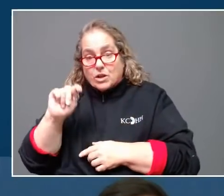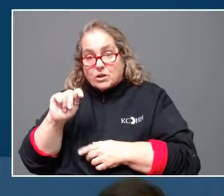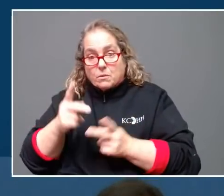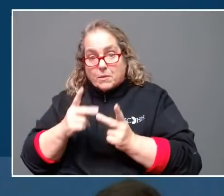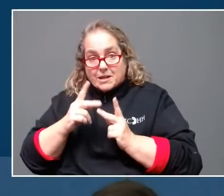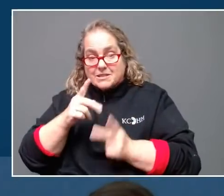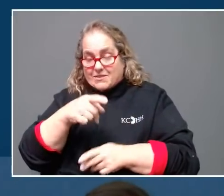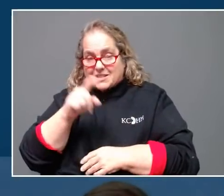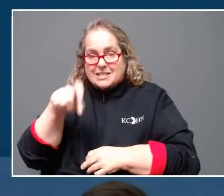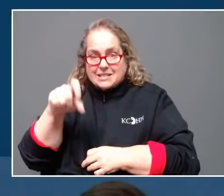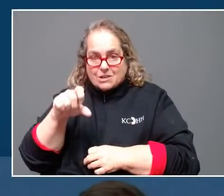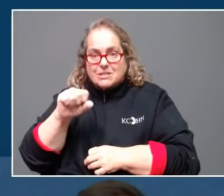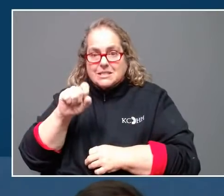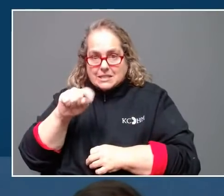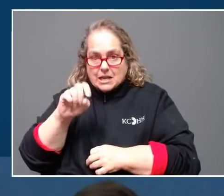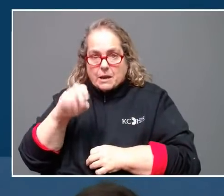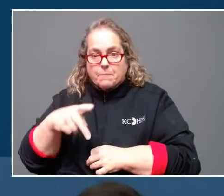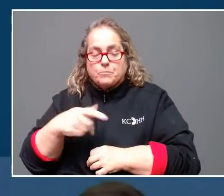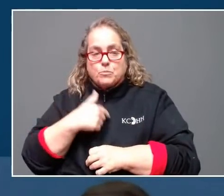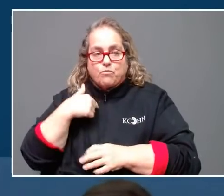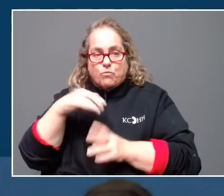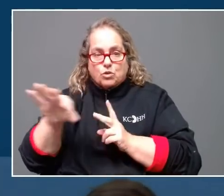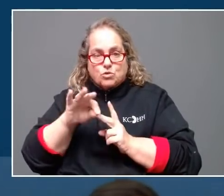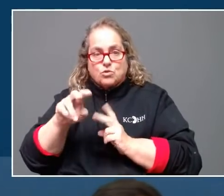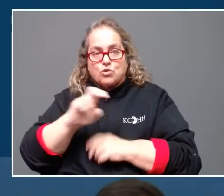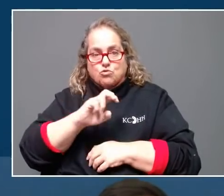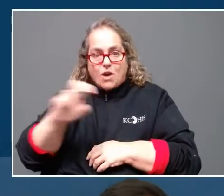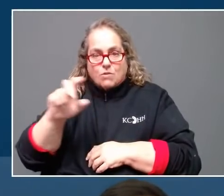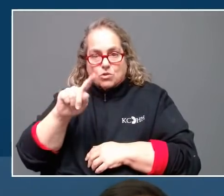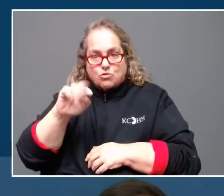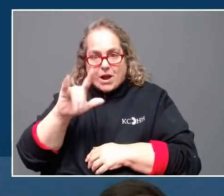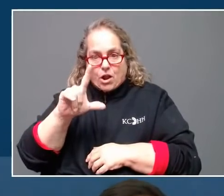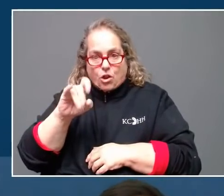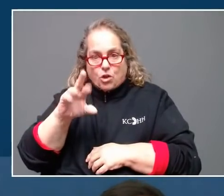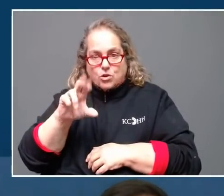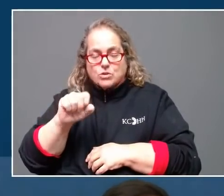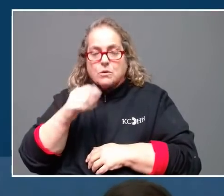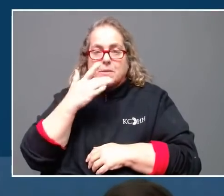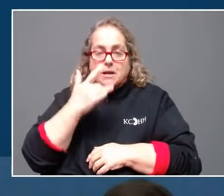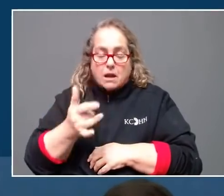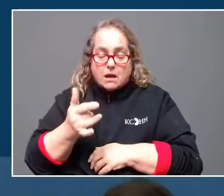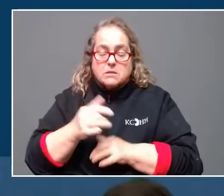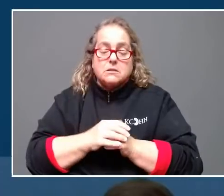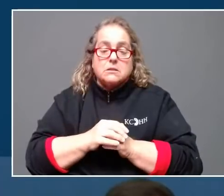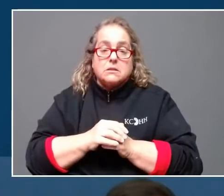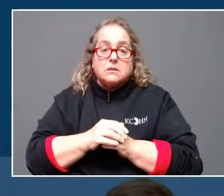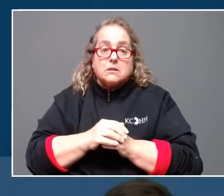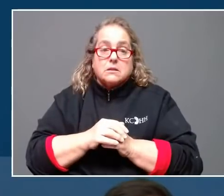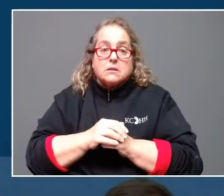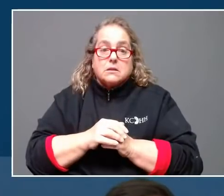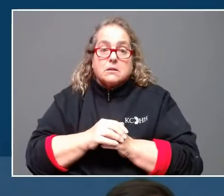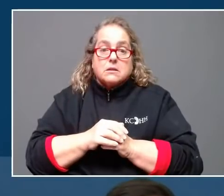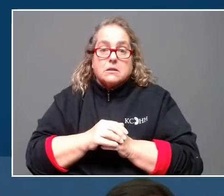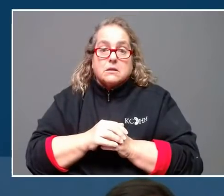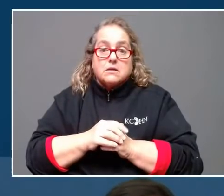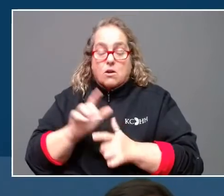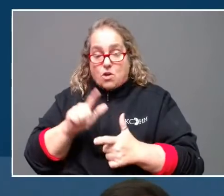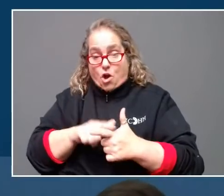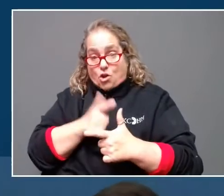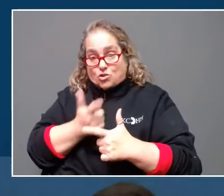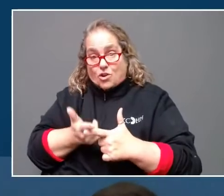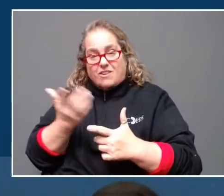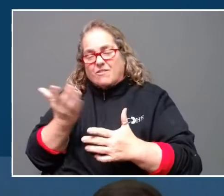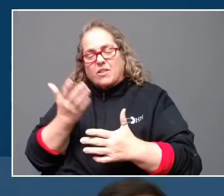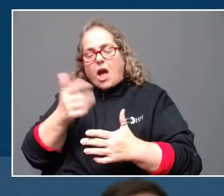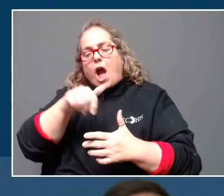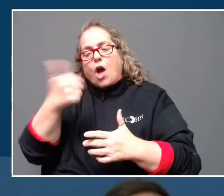necessary step. We are choosing the travel trailers because the alternative, which we would call a